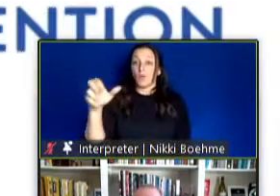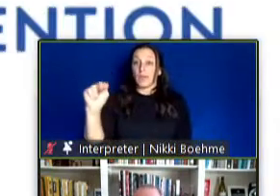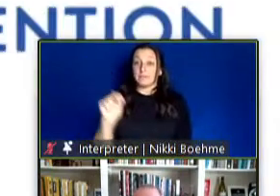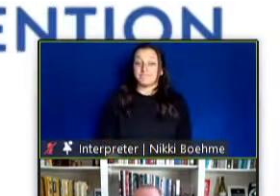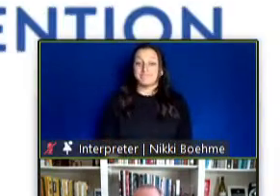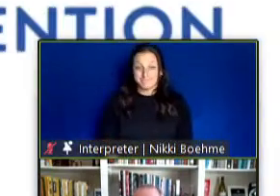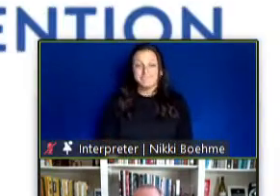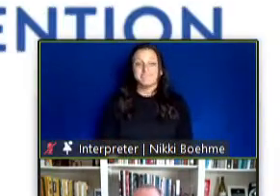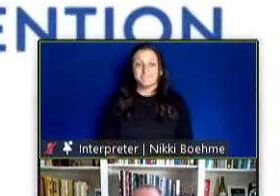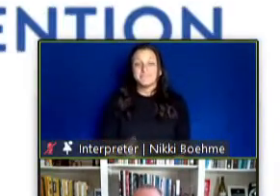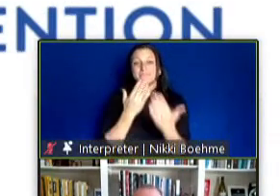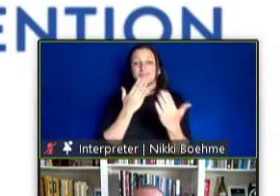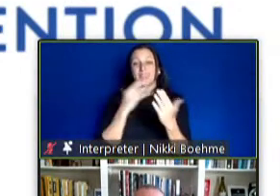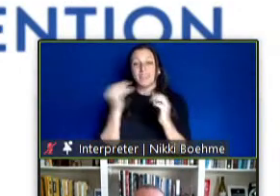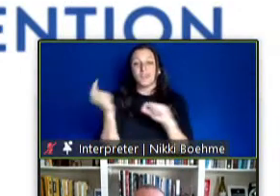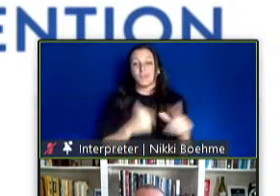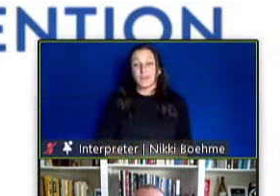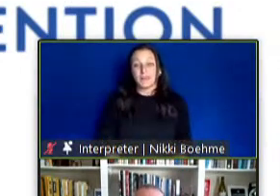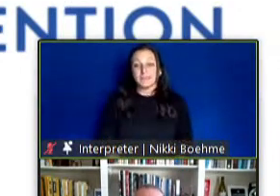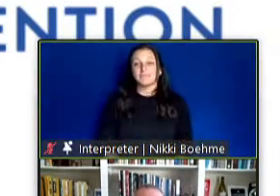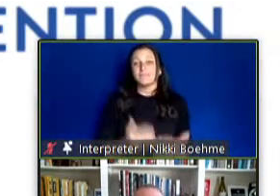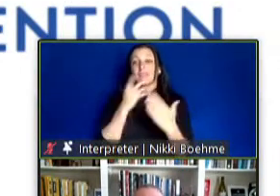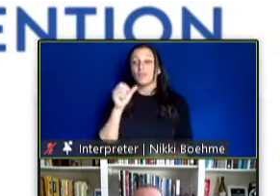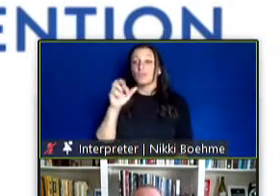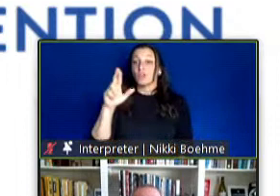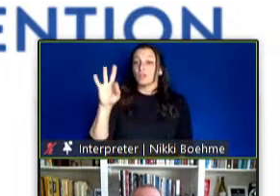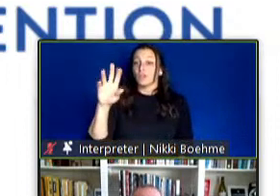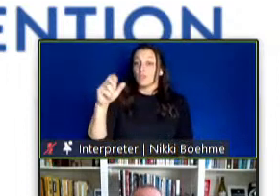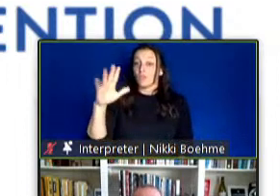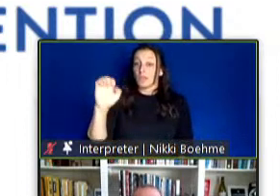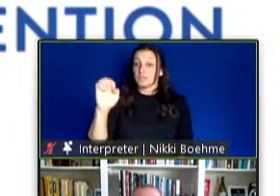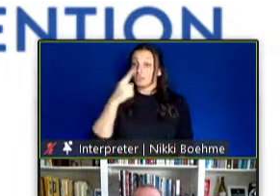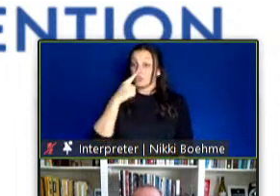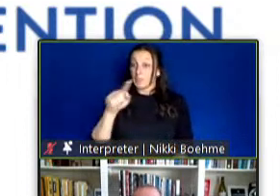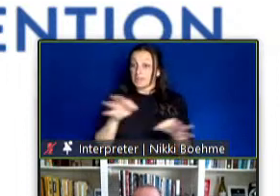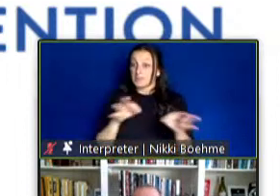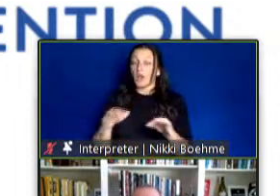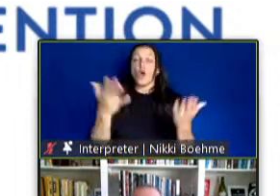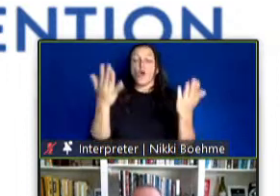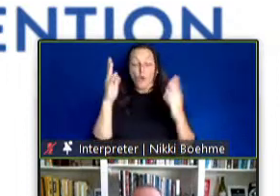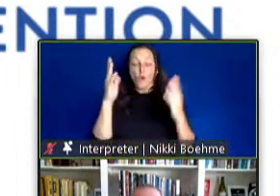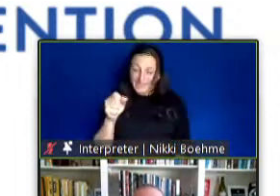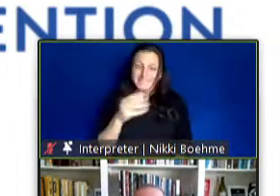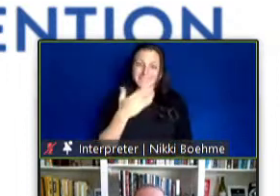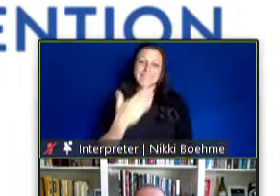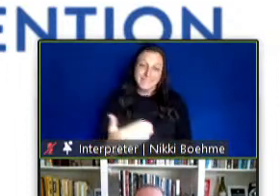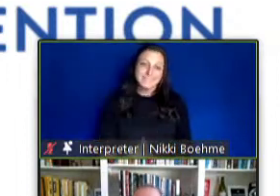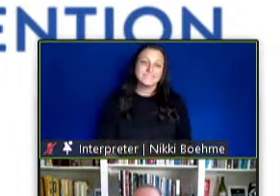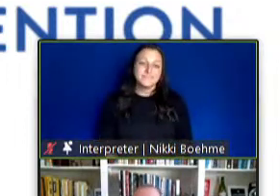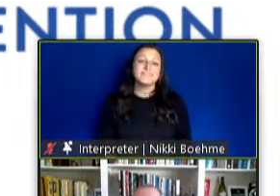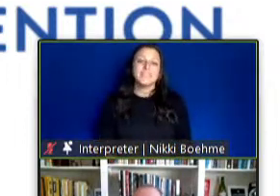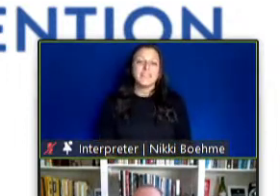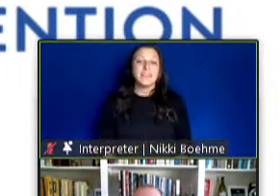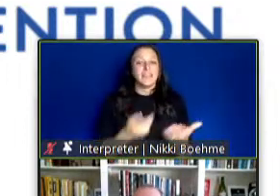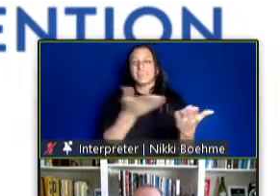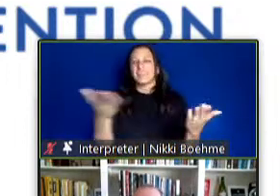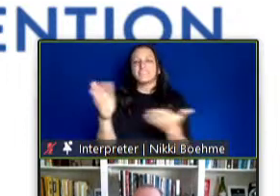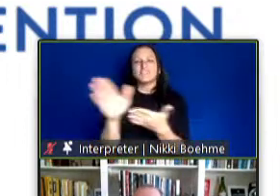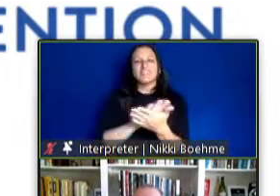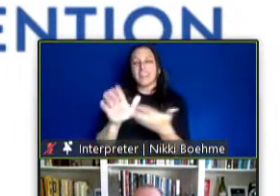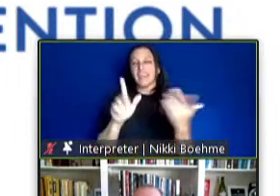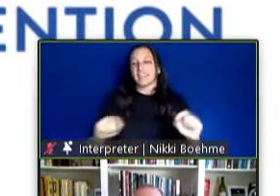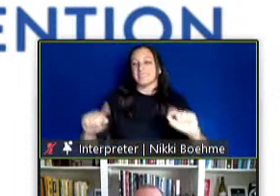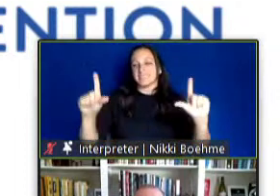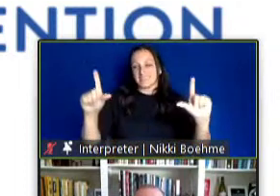Right, thank you, everybody. Or Dr. Francis, do you want to go over the Oh, thanks. model? Yeah, just this is a nice little slide